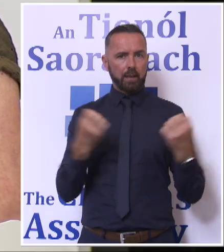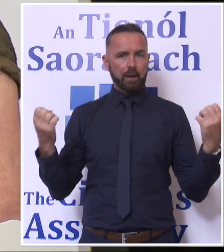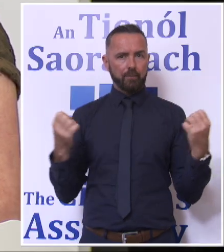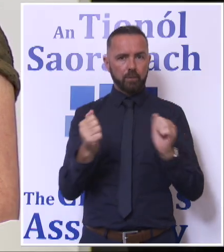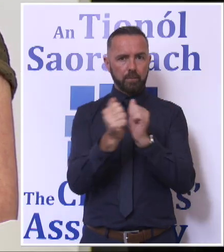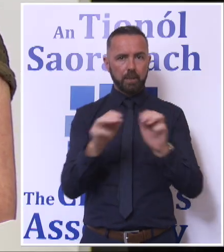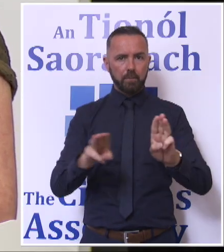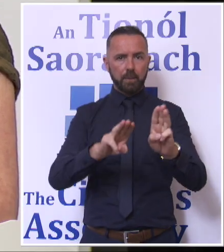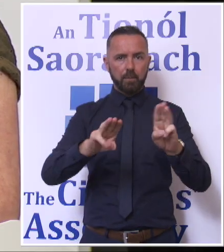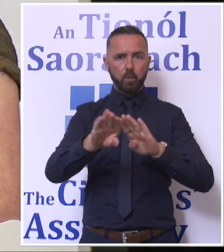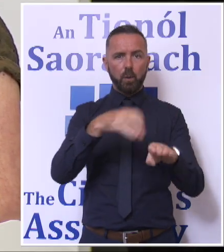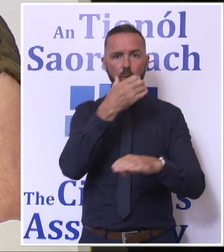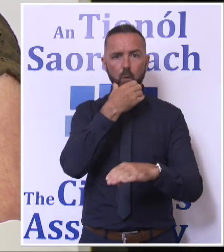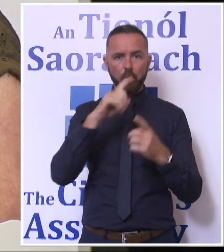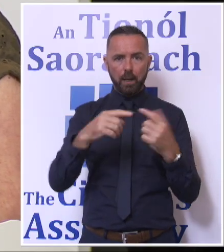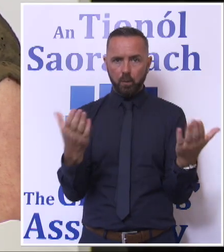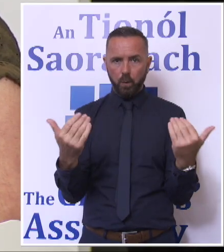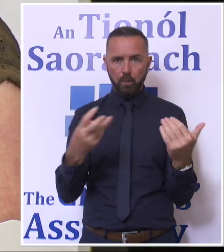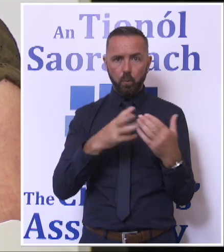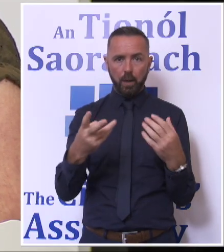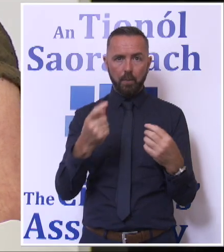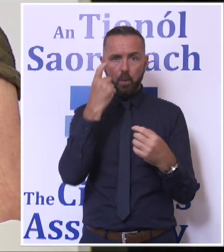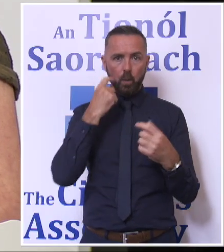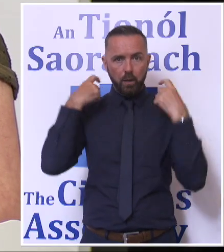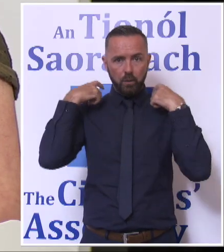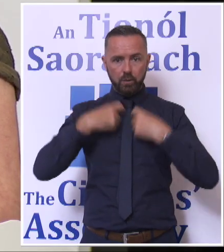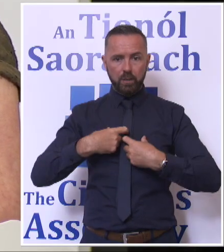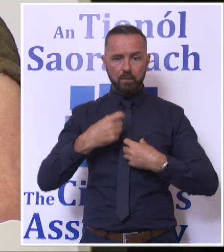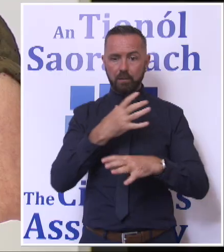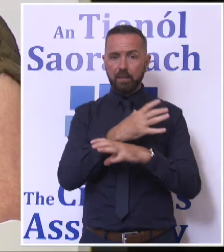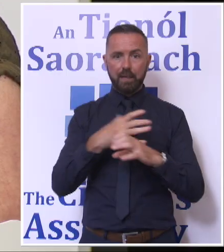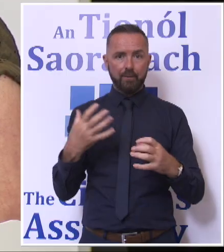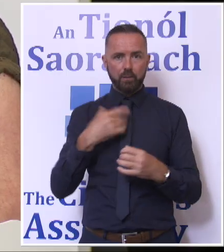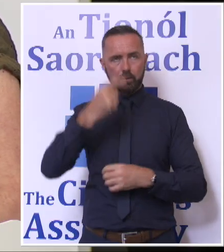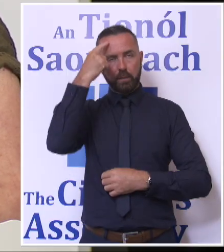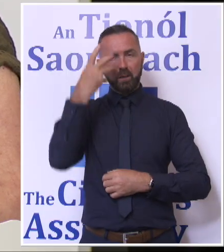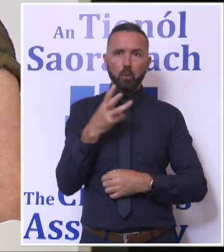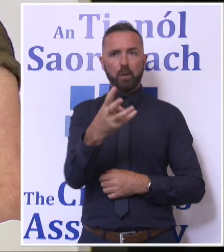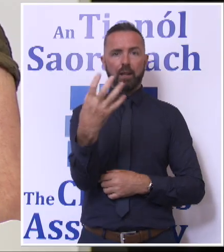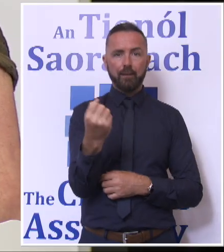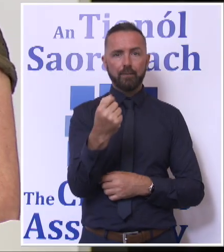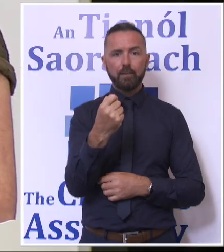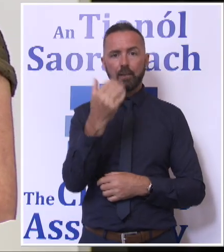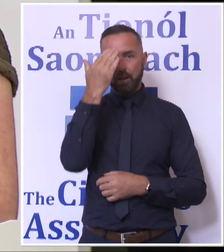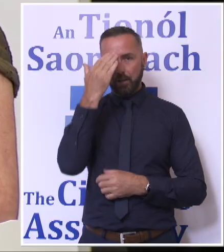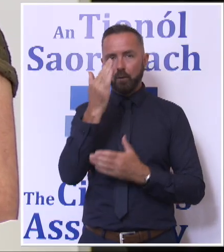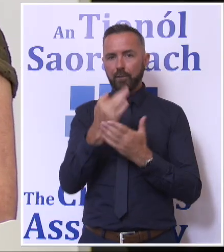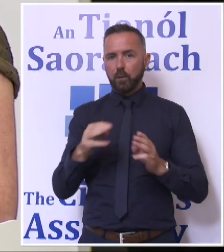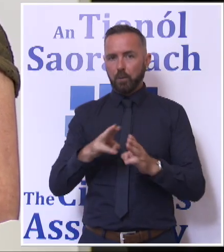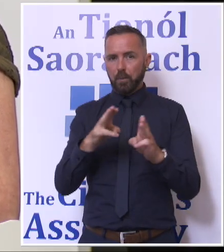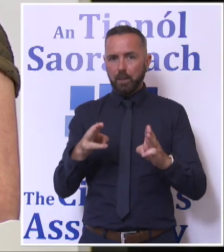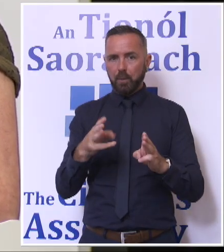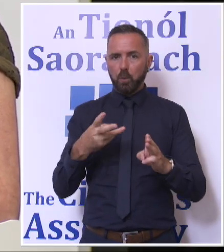and welcome when I put on the chain of office, and I've never taken that for granted, and it's a privilege that I know very few people will